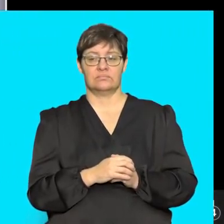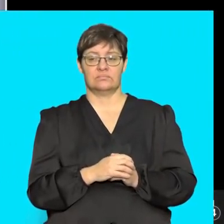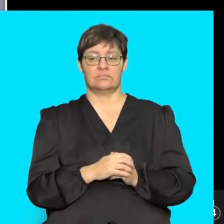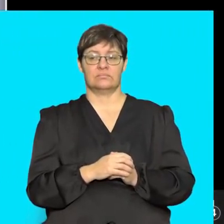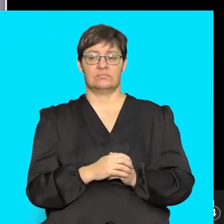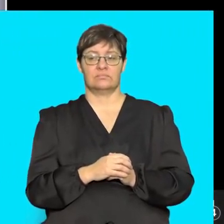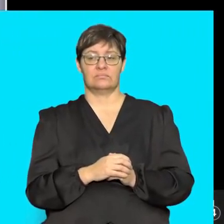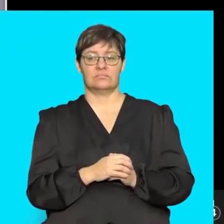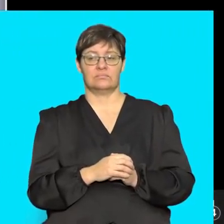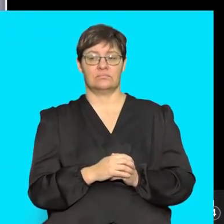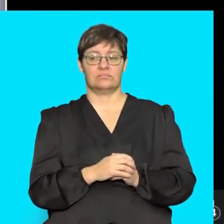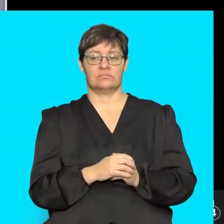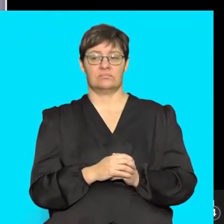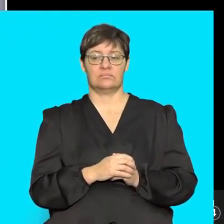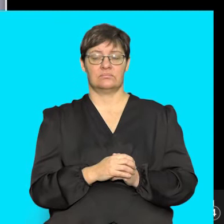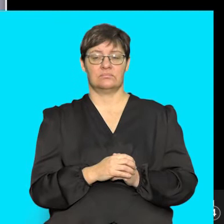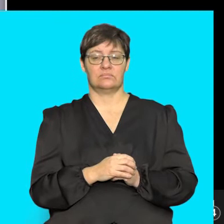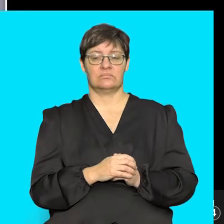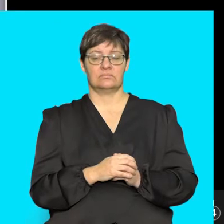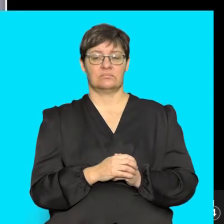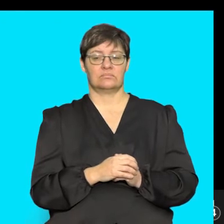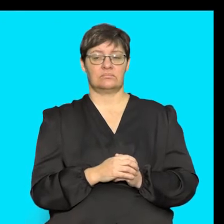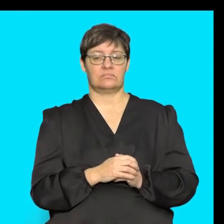is 1.16. Okay.